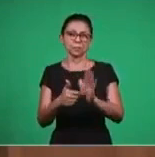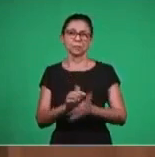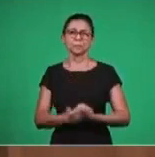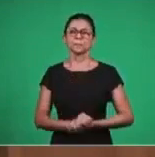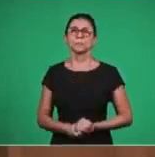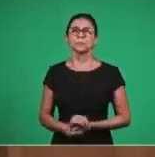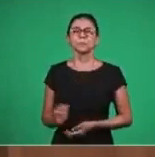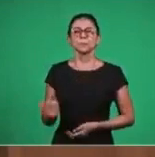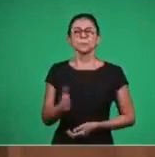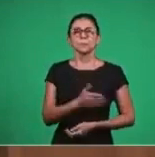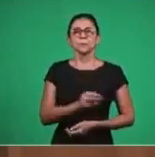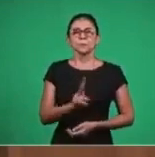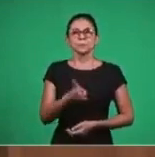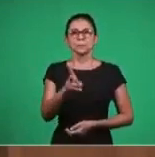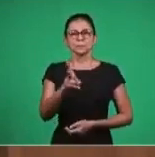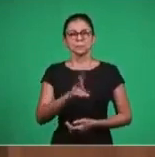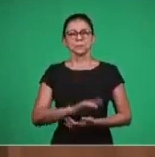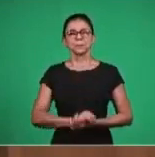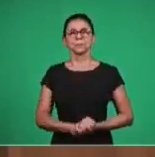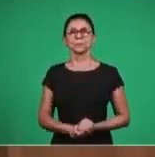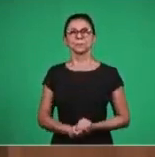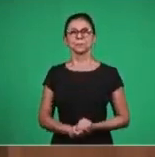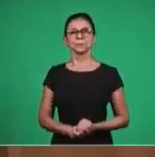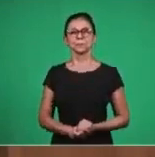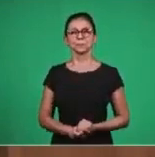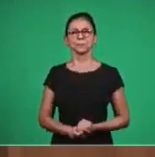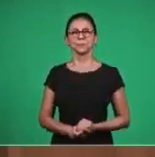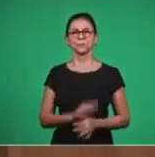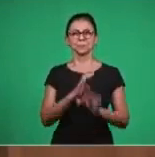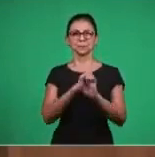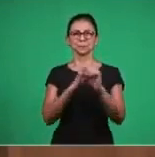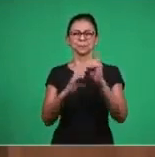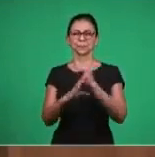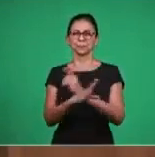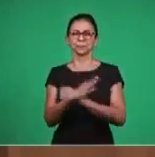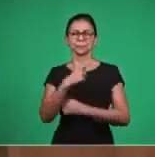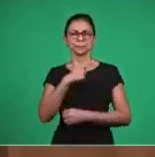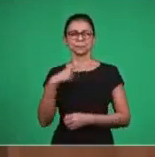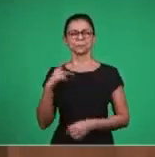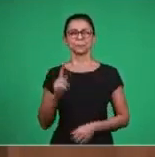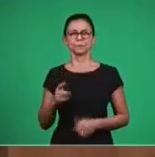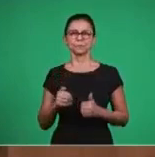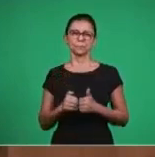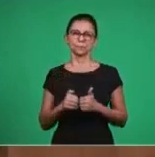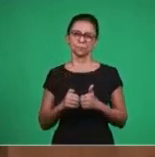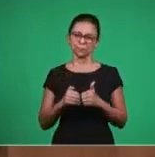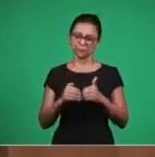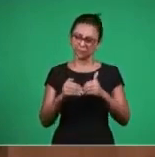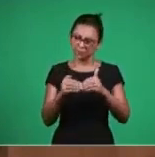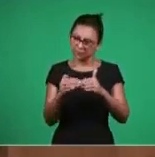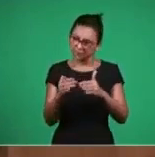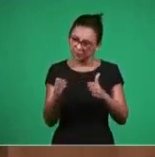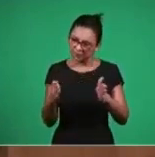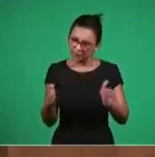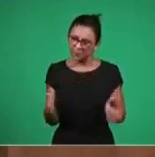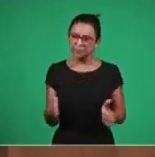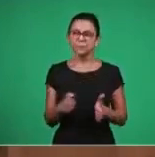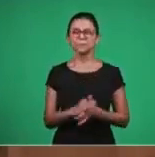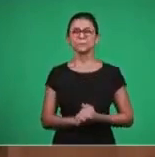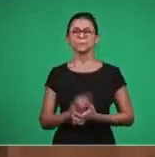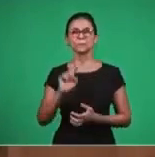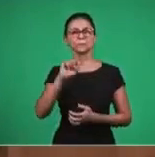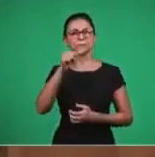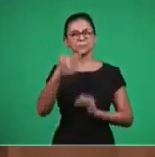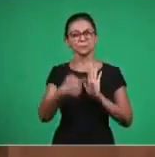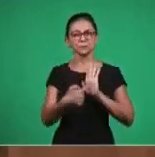them out there. Now, giving continuity to the Sunday school work, Pastor Didotri is going to give an introductory word so that we